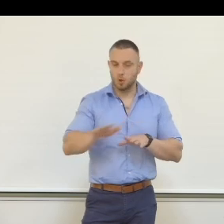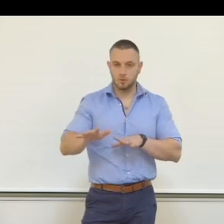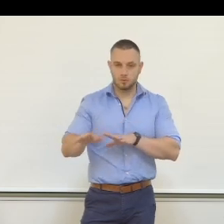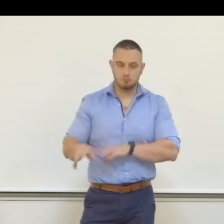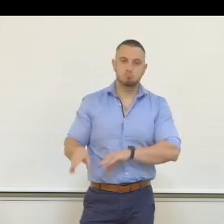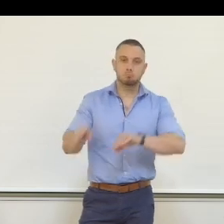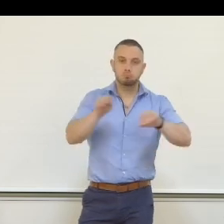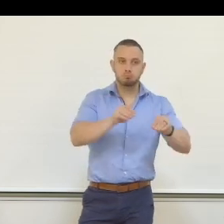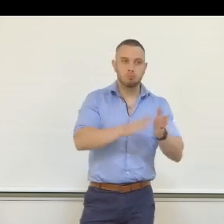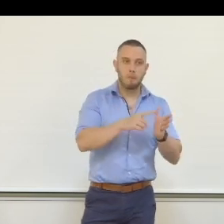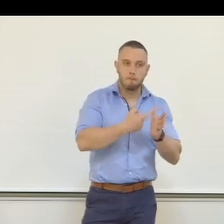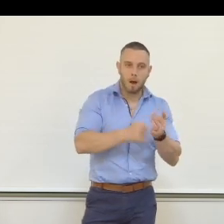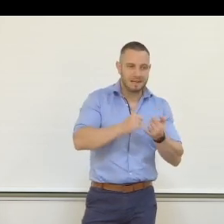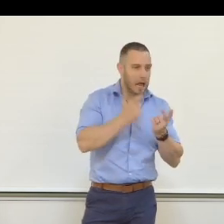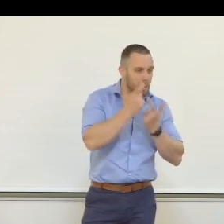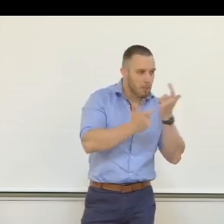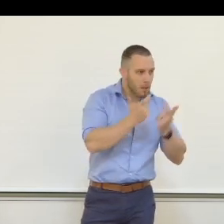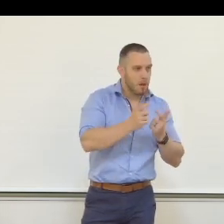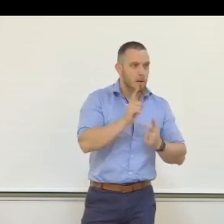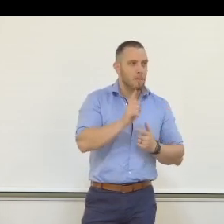and Mars exploration, but more into